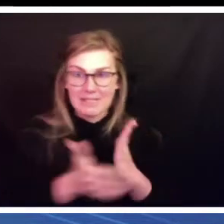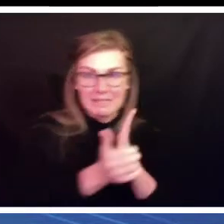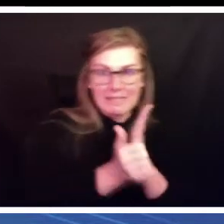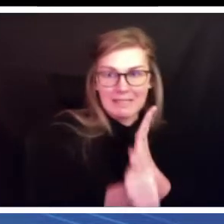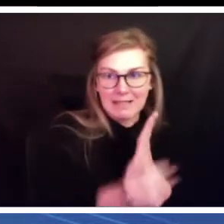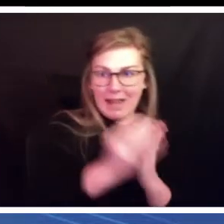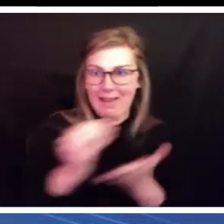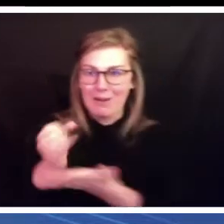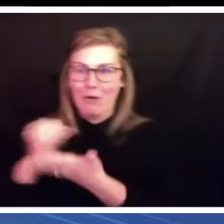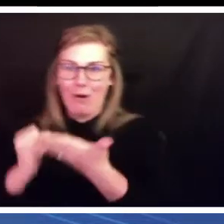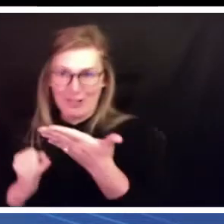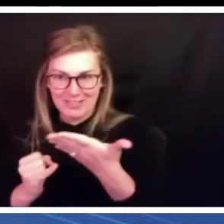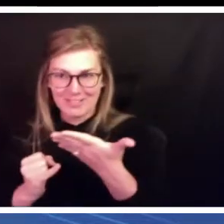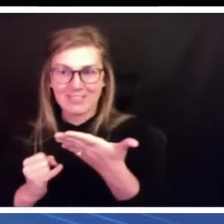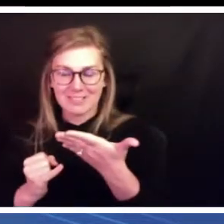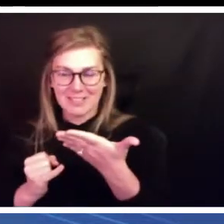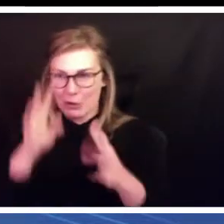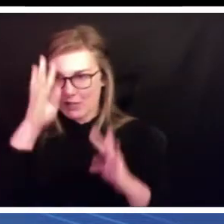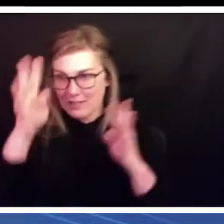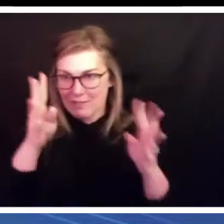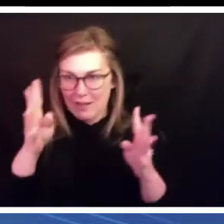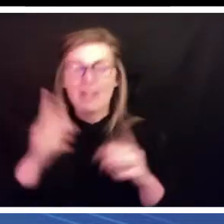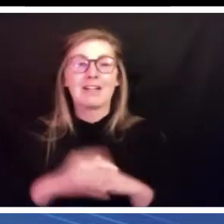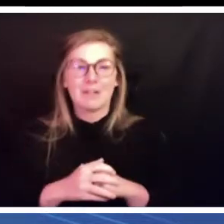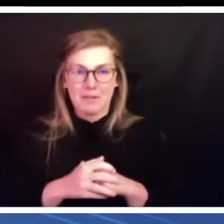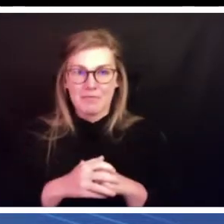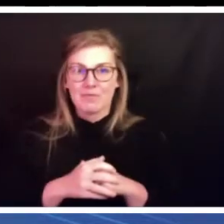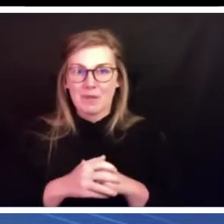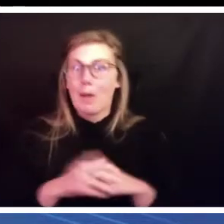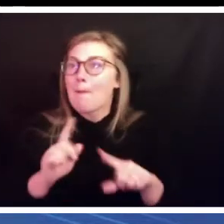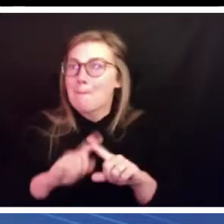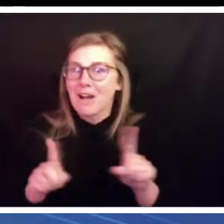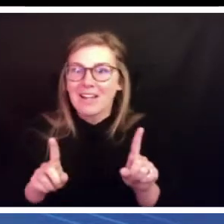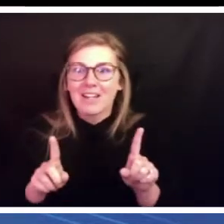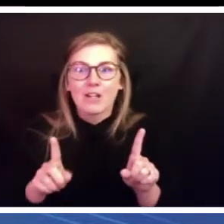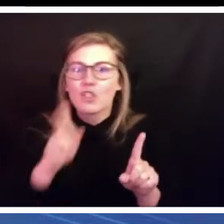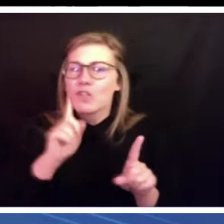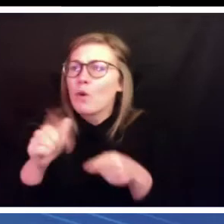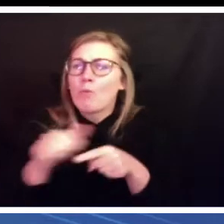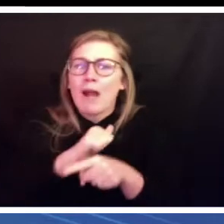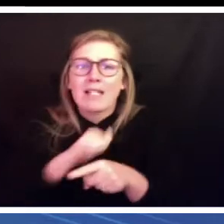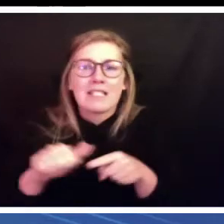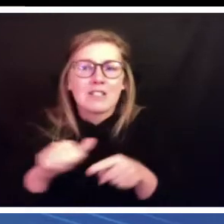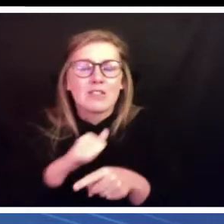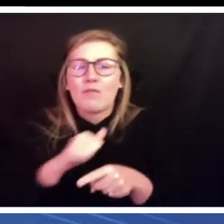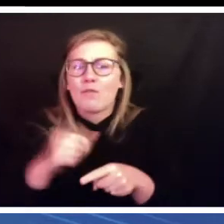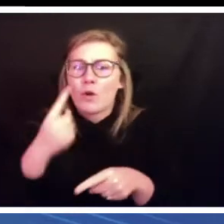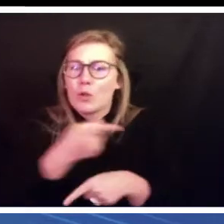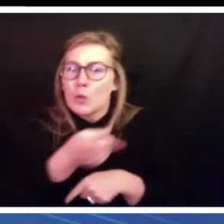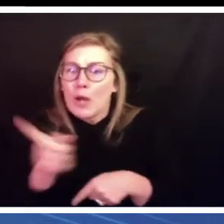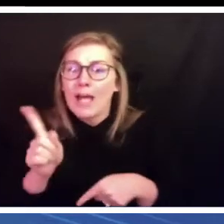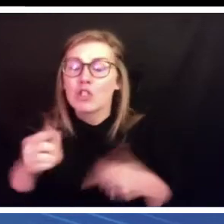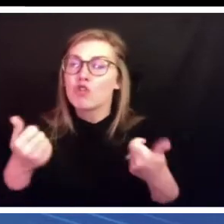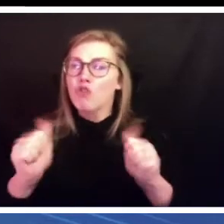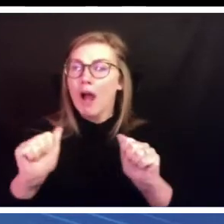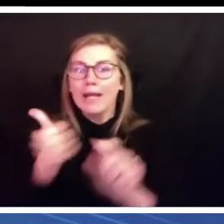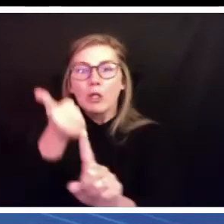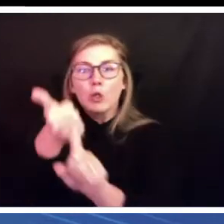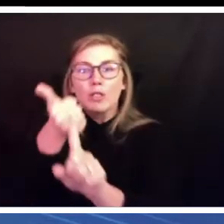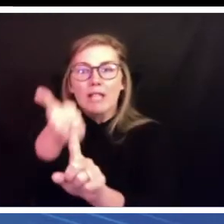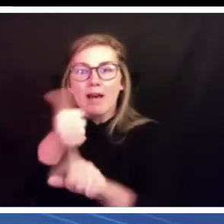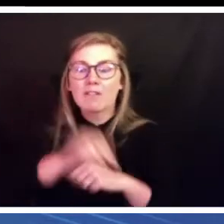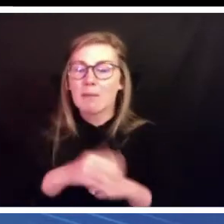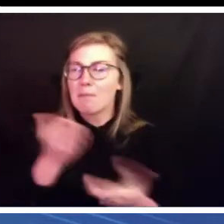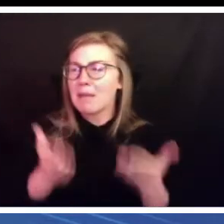suggest just as an exercise, take like a one minute clip of something that you've made and just try doing your own